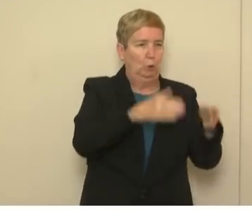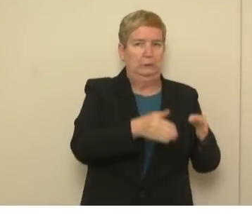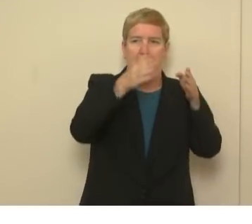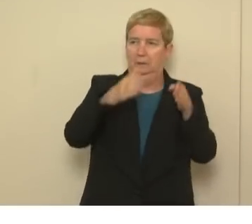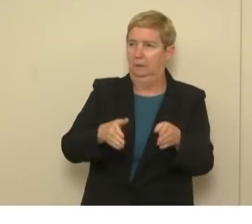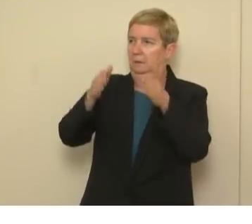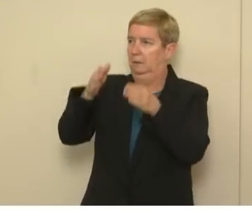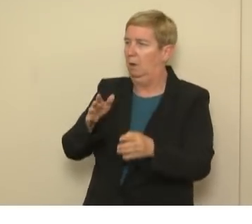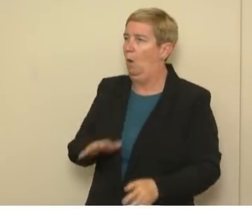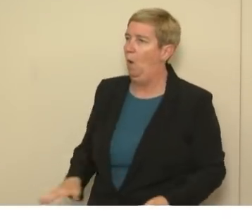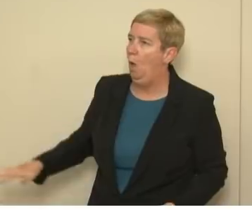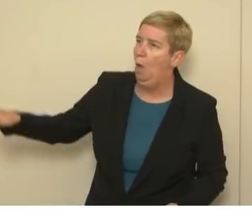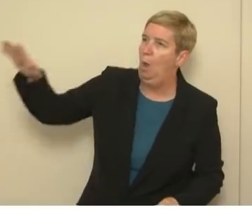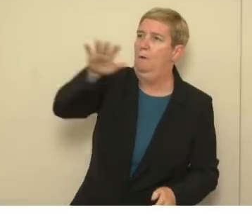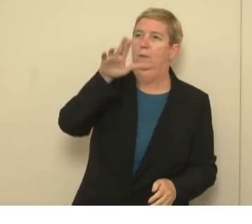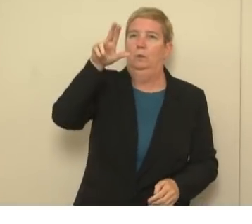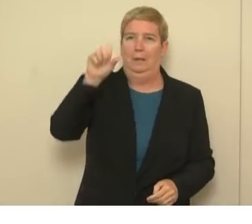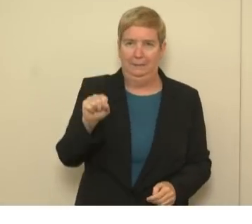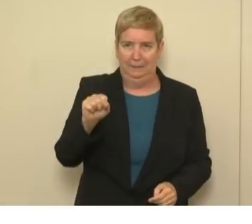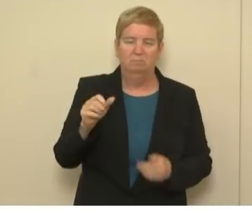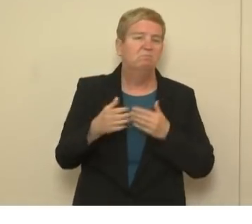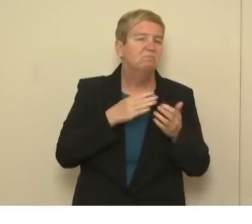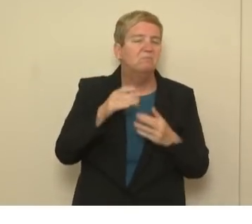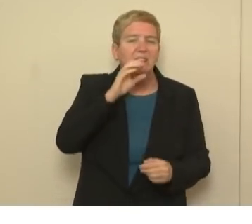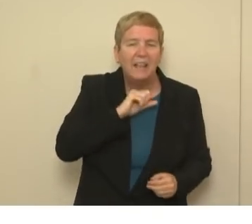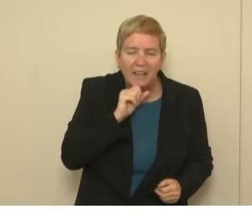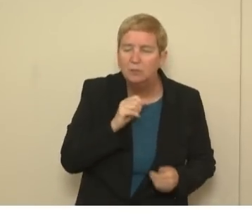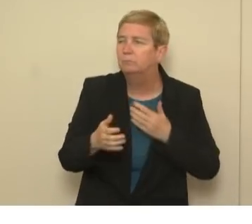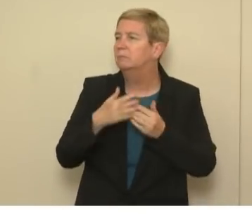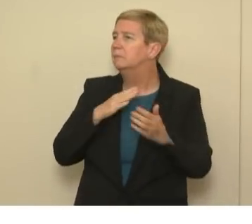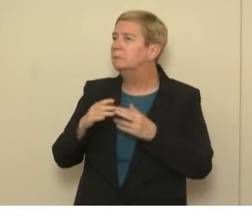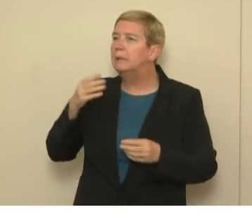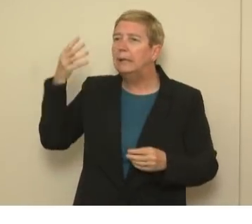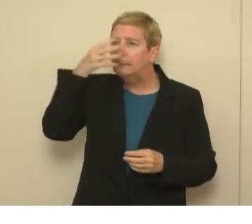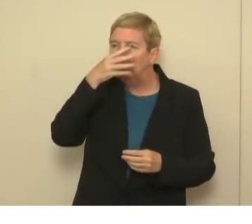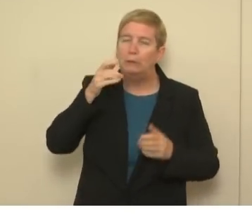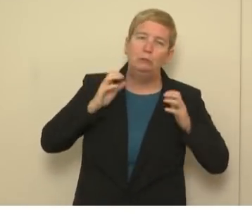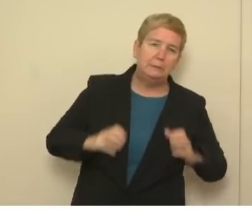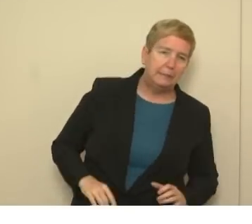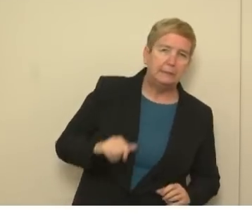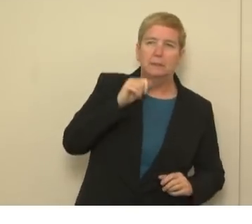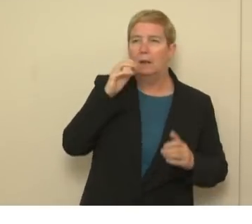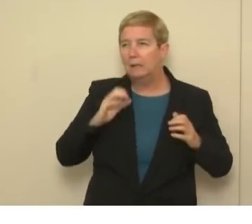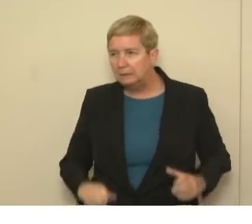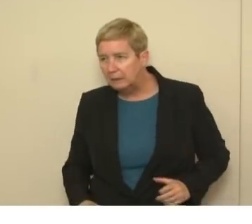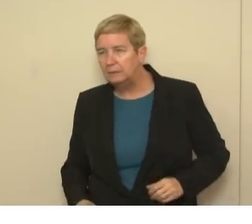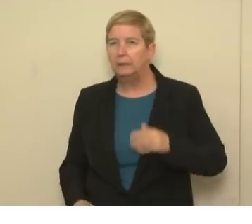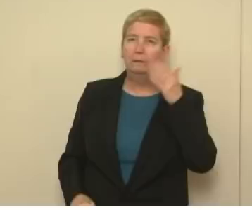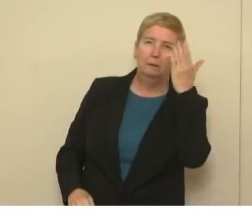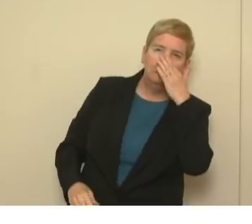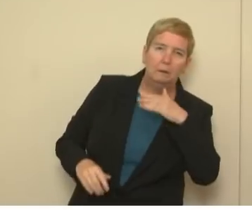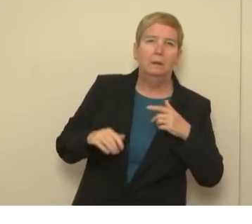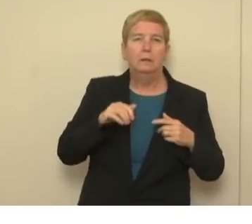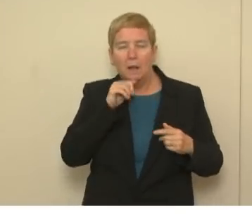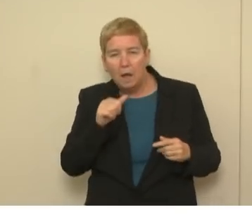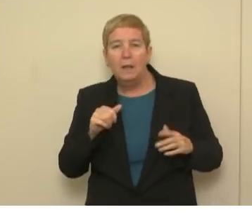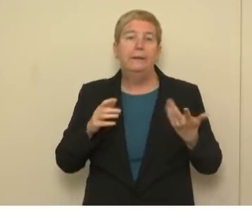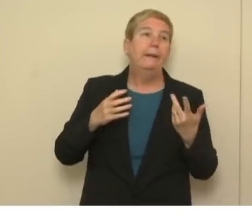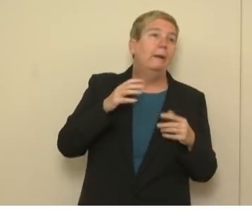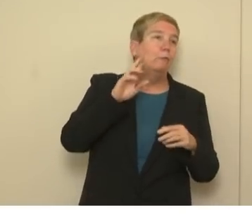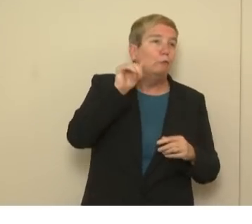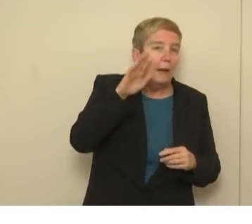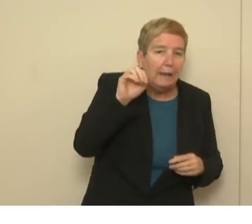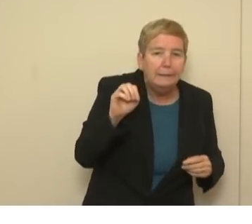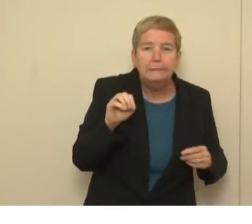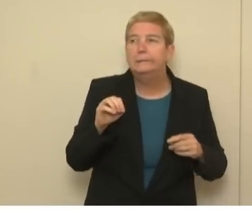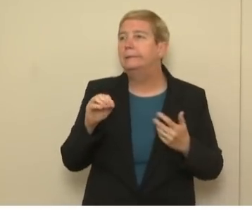you are, regardless of your immigration status, regardless of your race, your income, where you live, what part of the state, what party you, it doesn't matter.